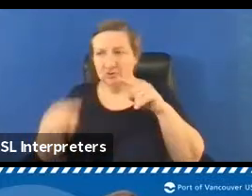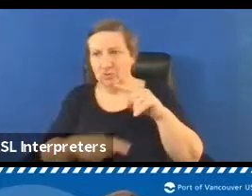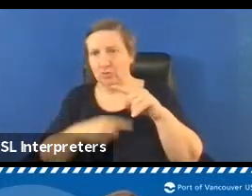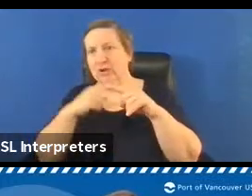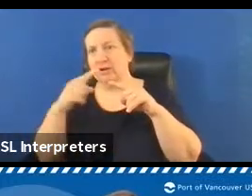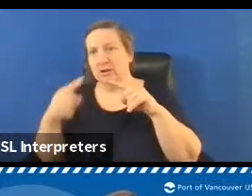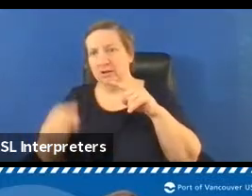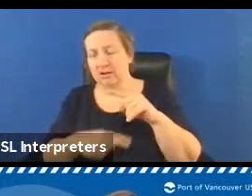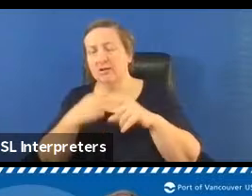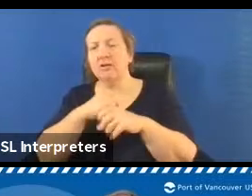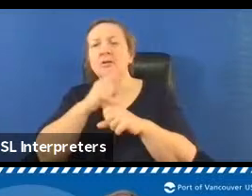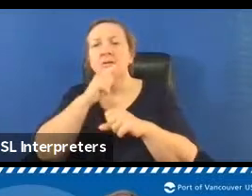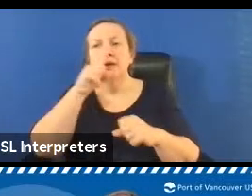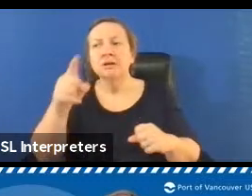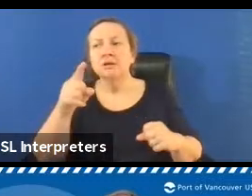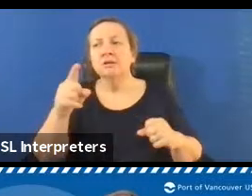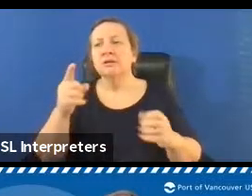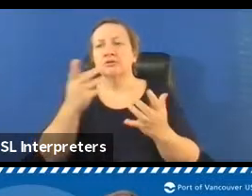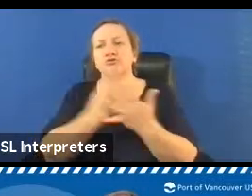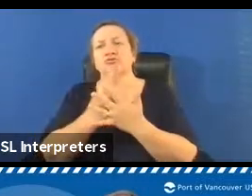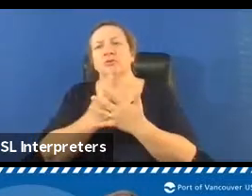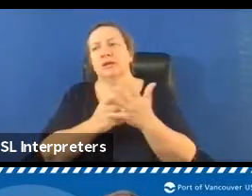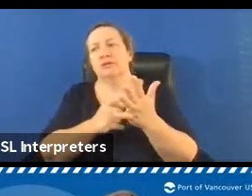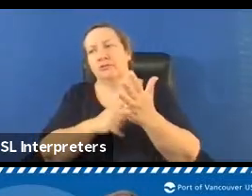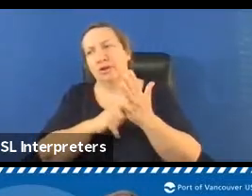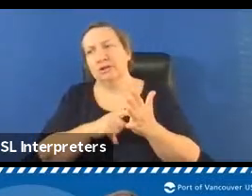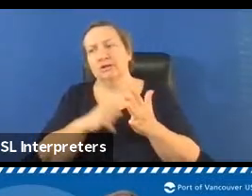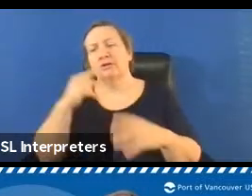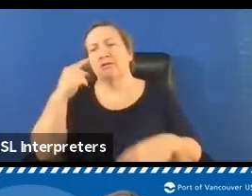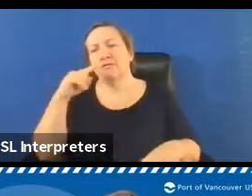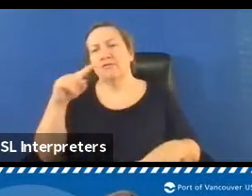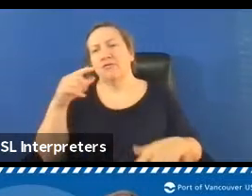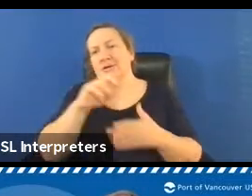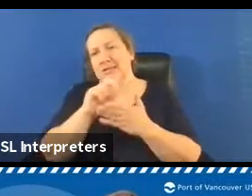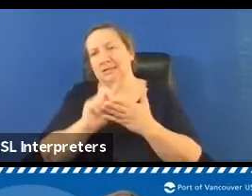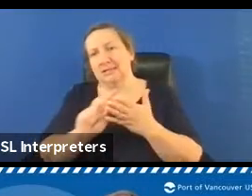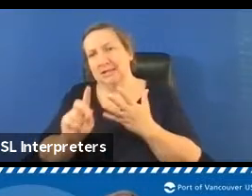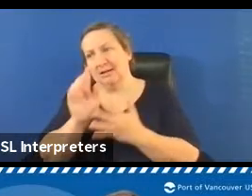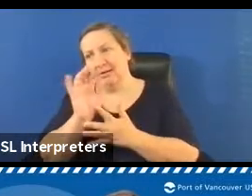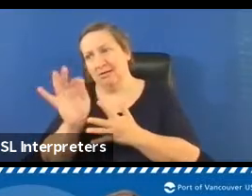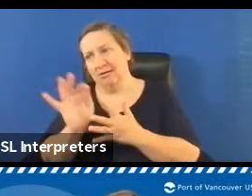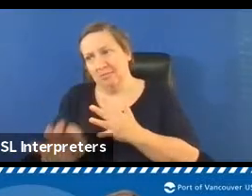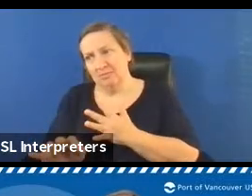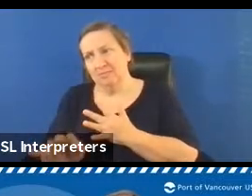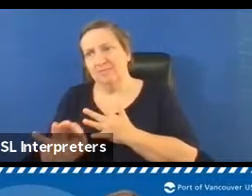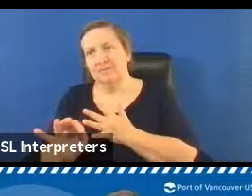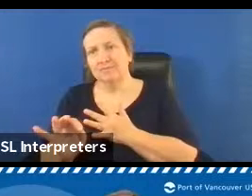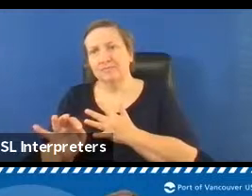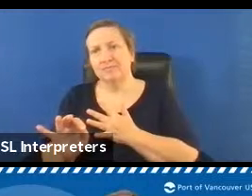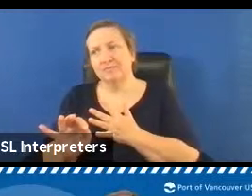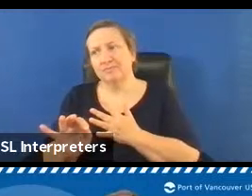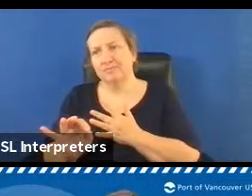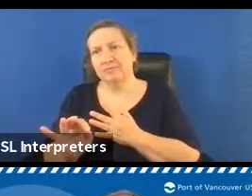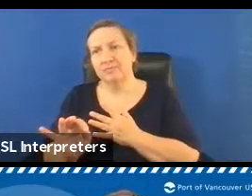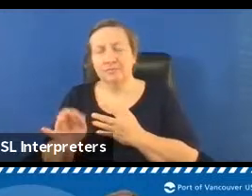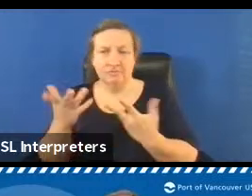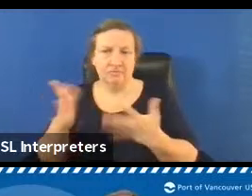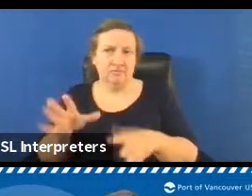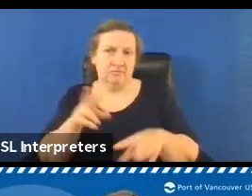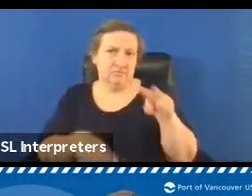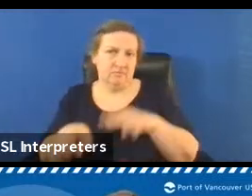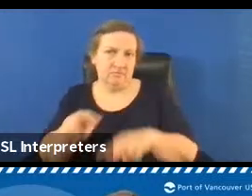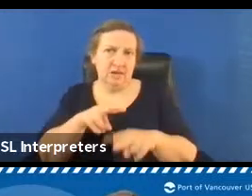sure that a screening criteria for a design option has been looked at